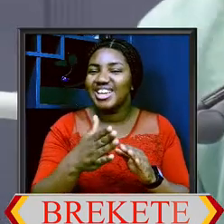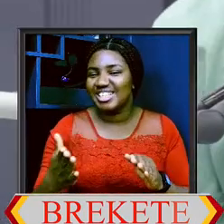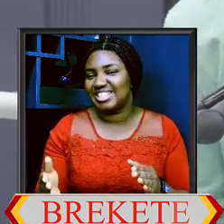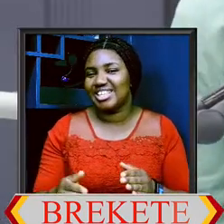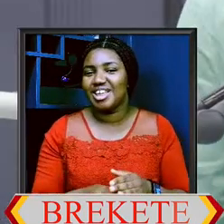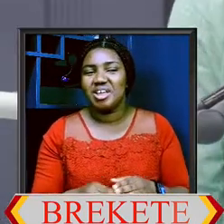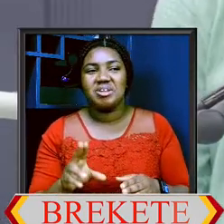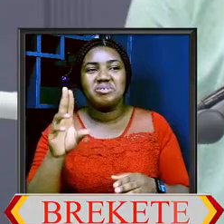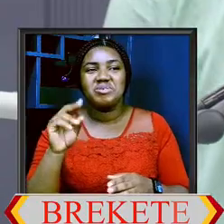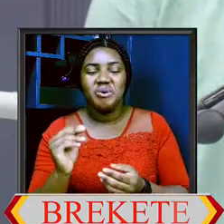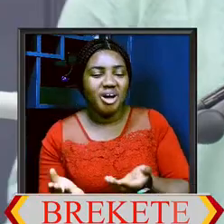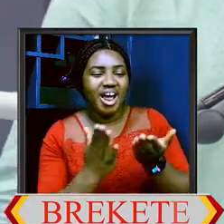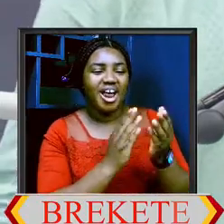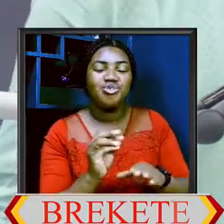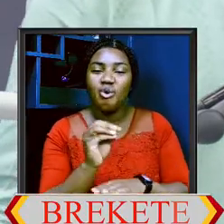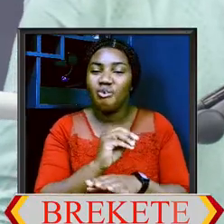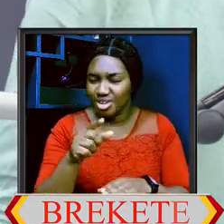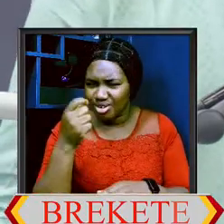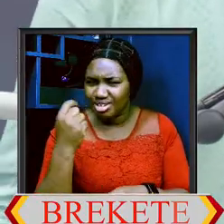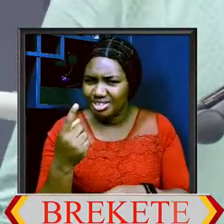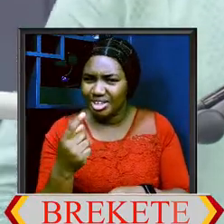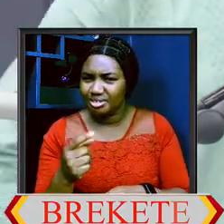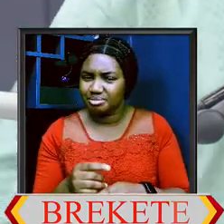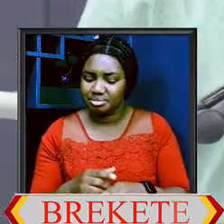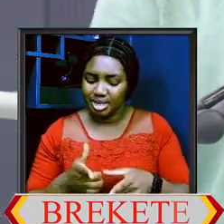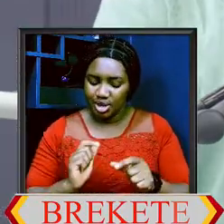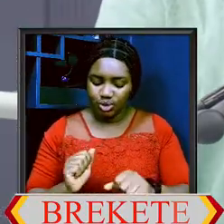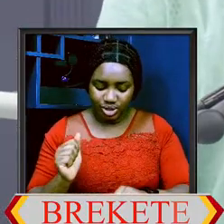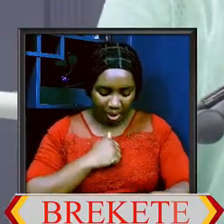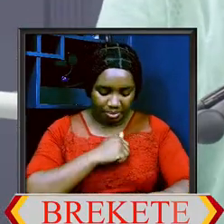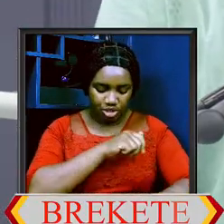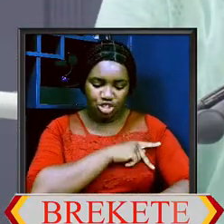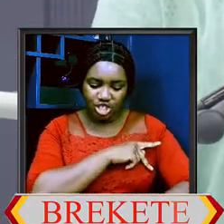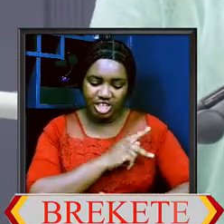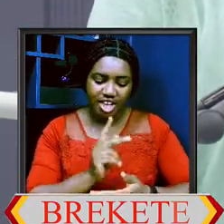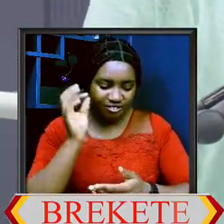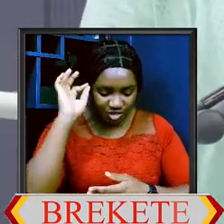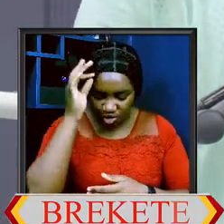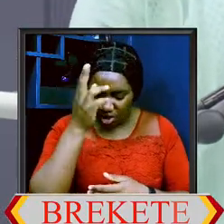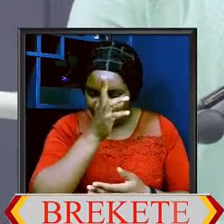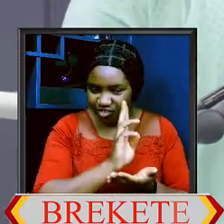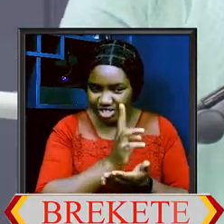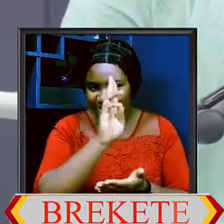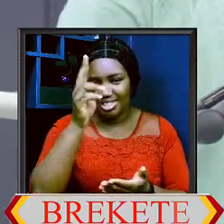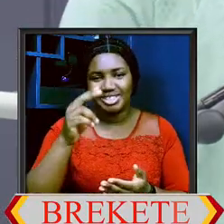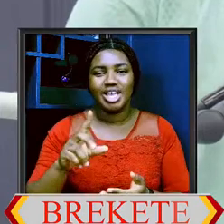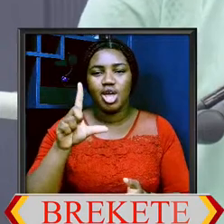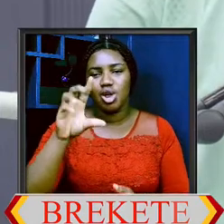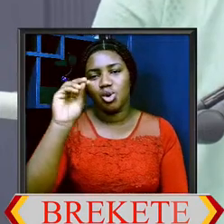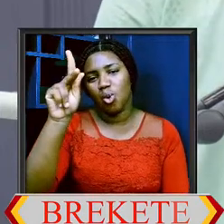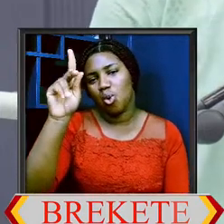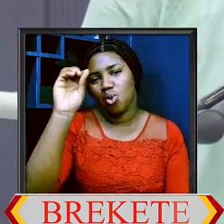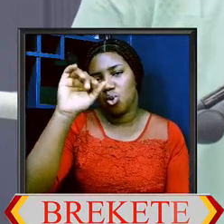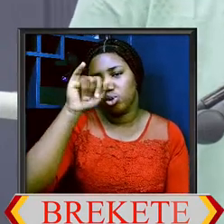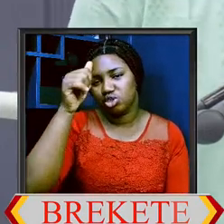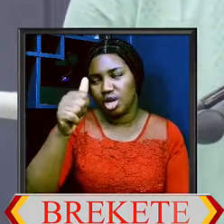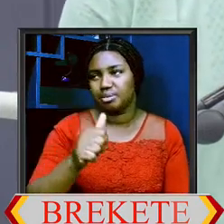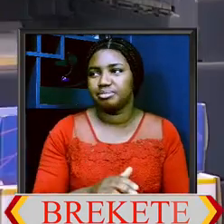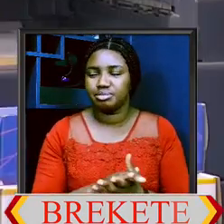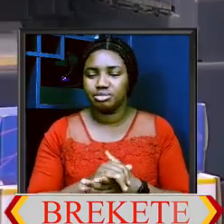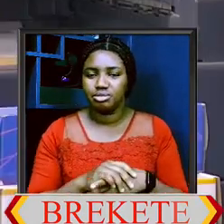no carryover you understand make we appreciate Federal inv loc I you